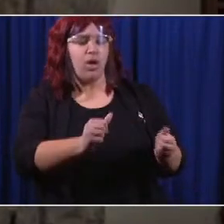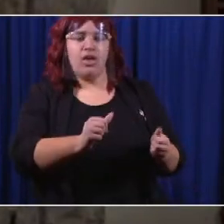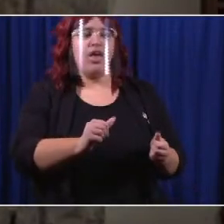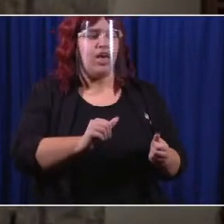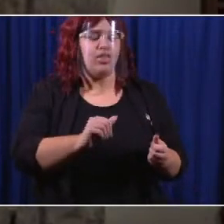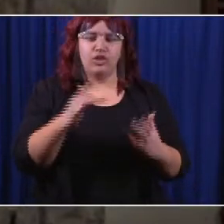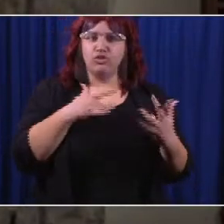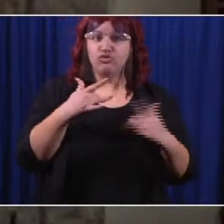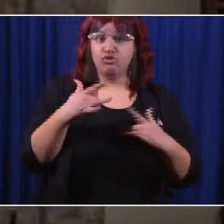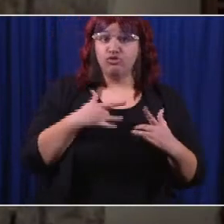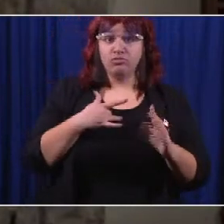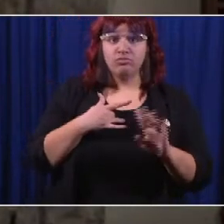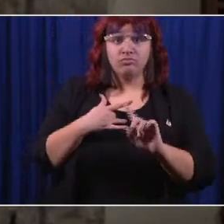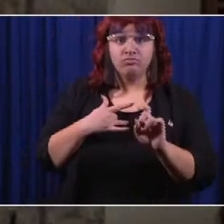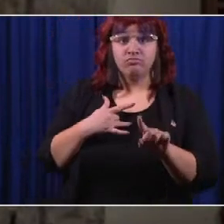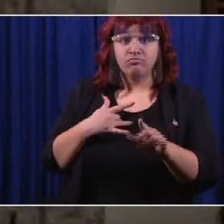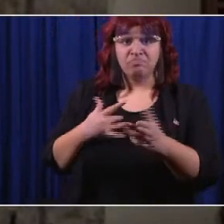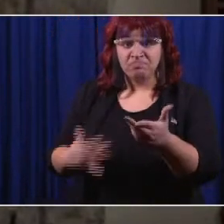Well,